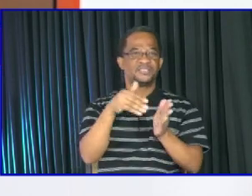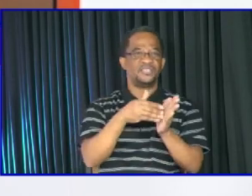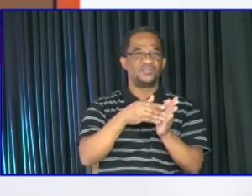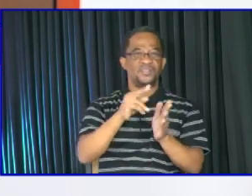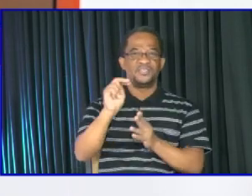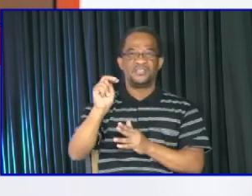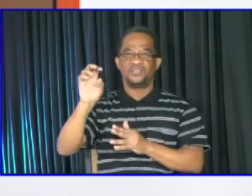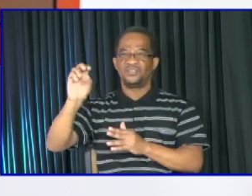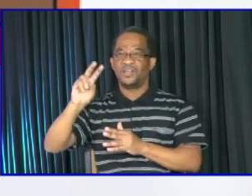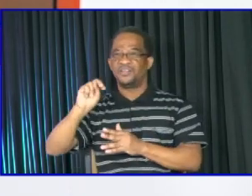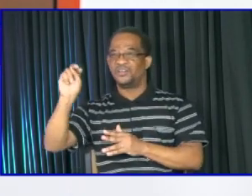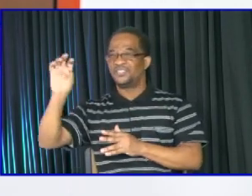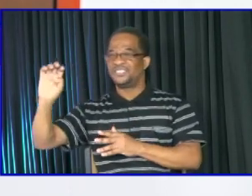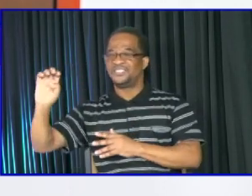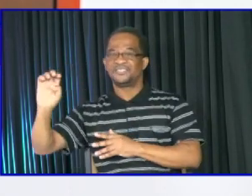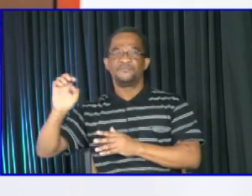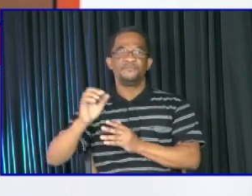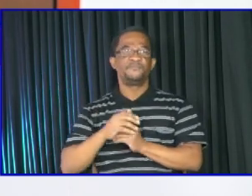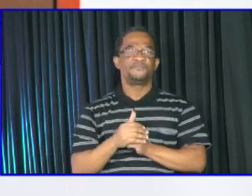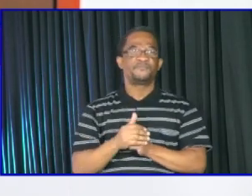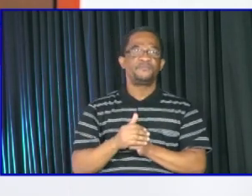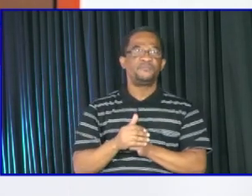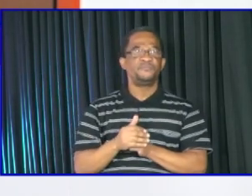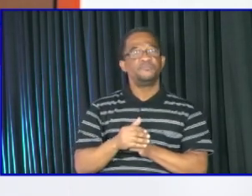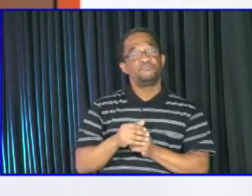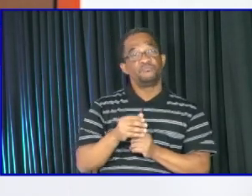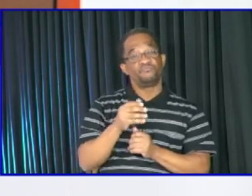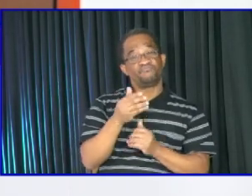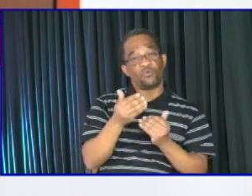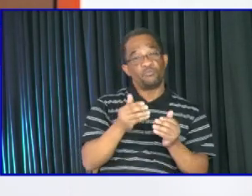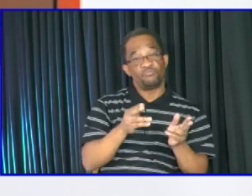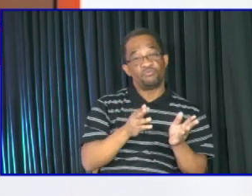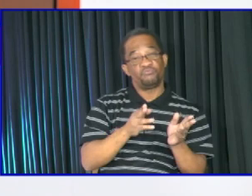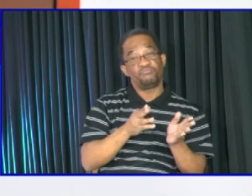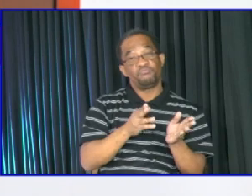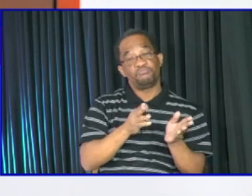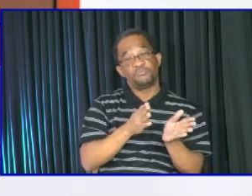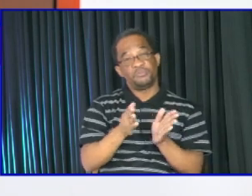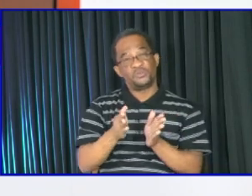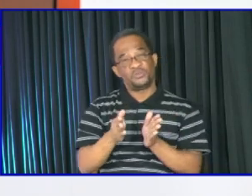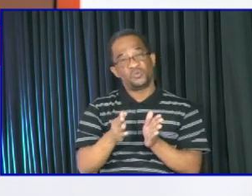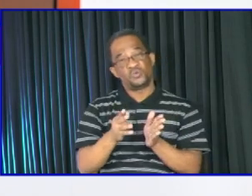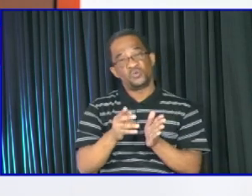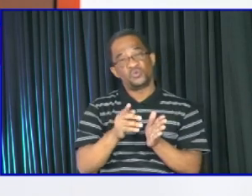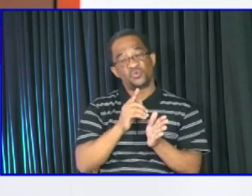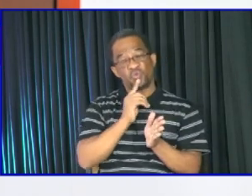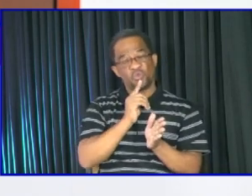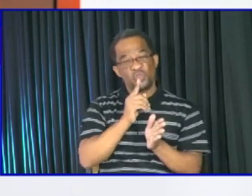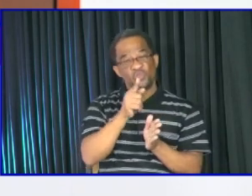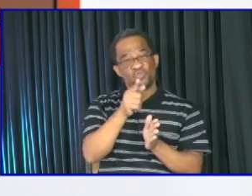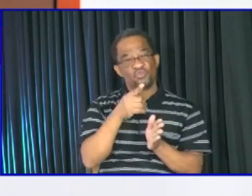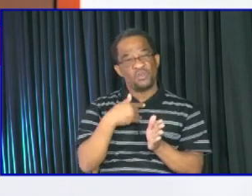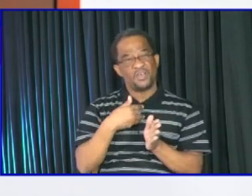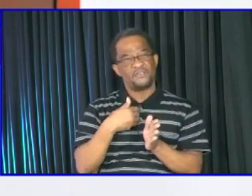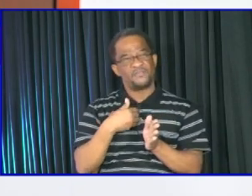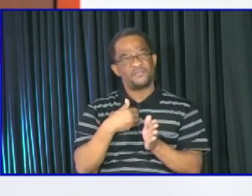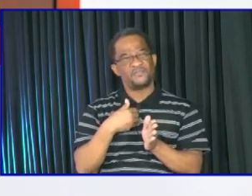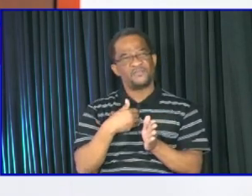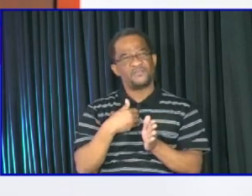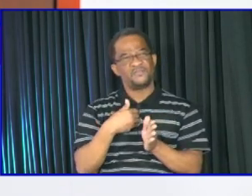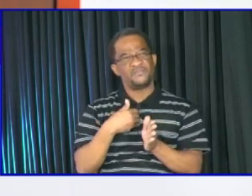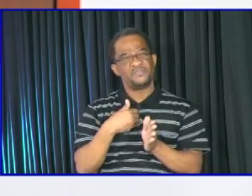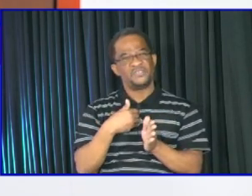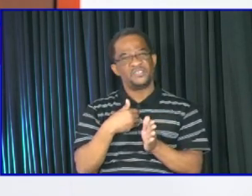North, Northeast Jamaica Conference are prepared to ensure that you have a means